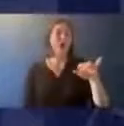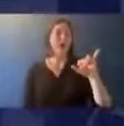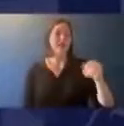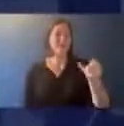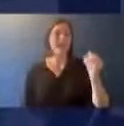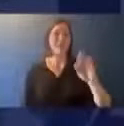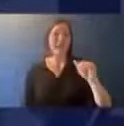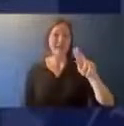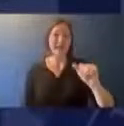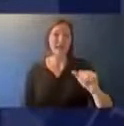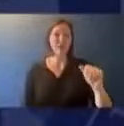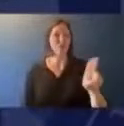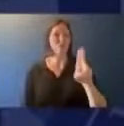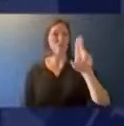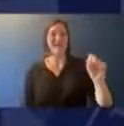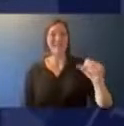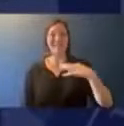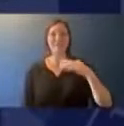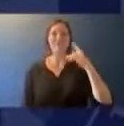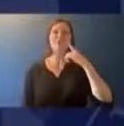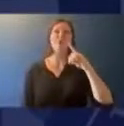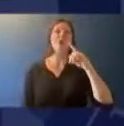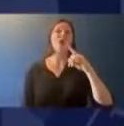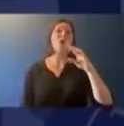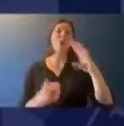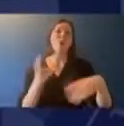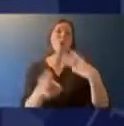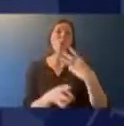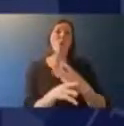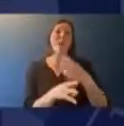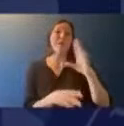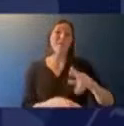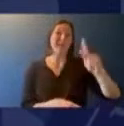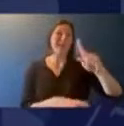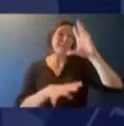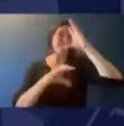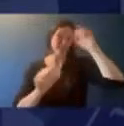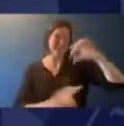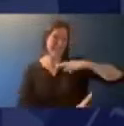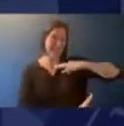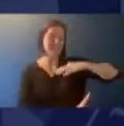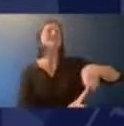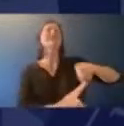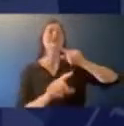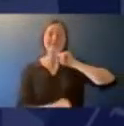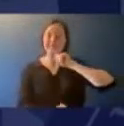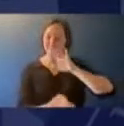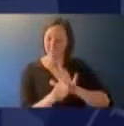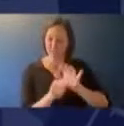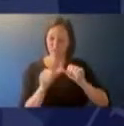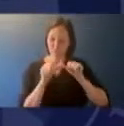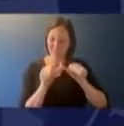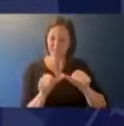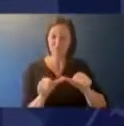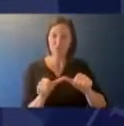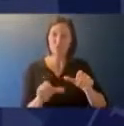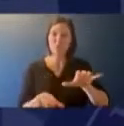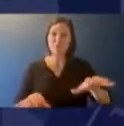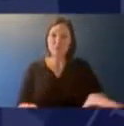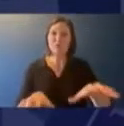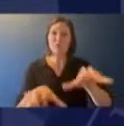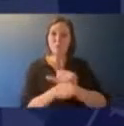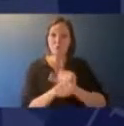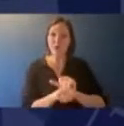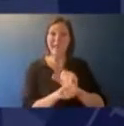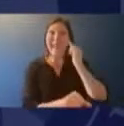the U.S. Pues ya lo ven, la secretaria del Tesoro, Janet Yellen, hablando sobre las ayudas bancarias que se van a seguir dando, esos 50.000 millones